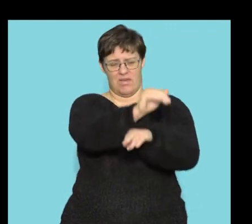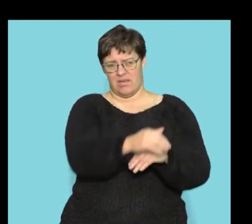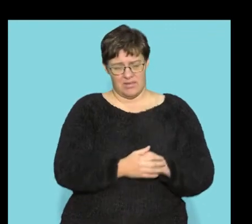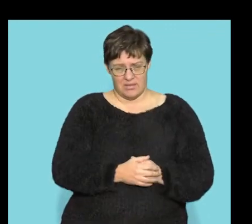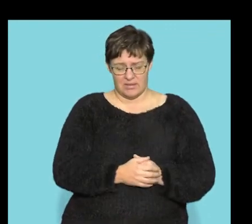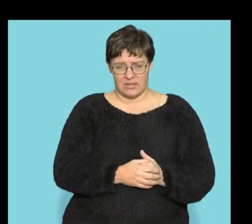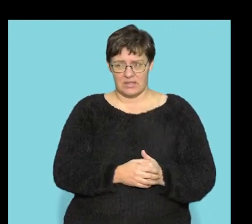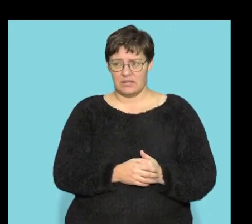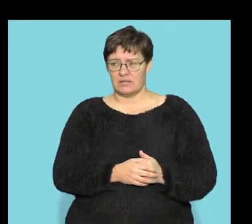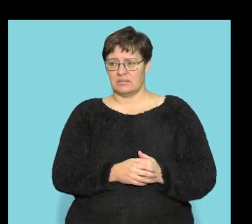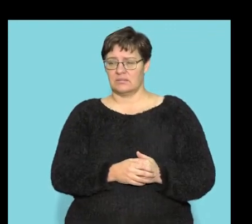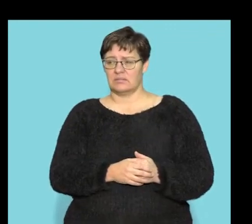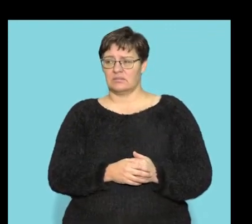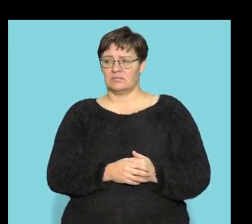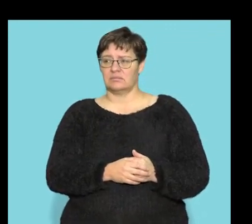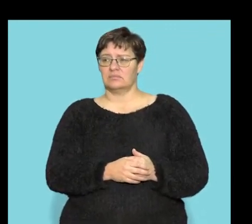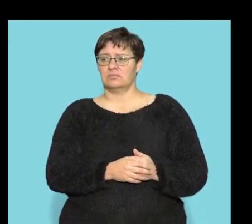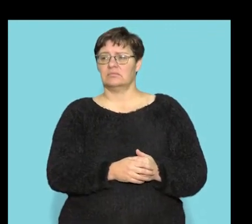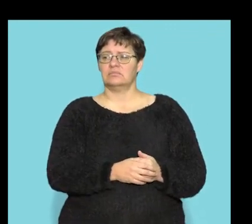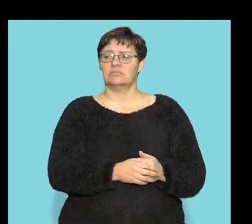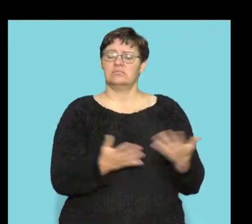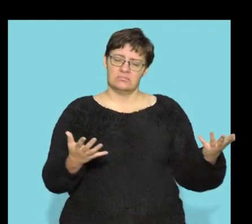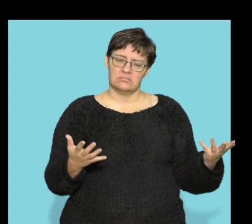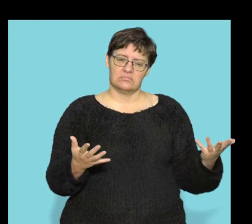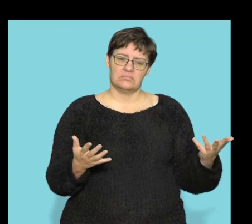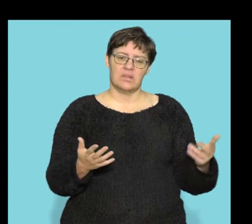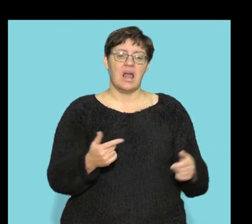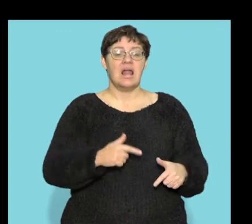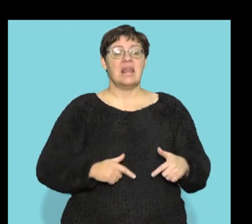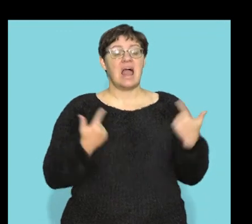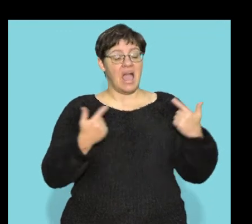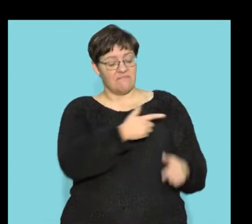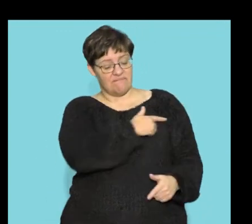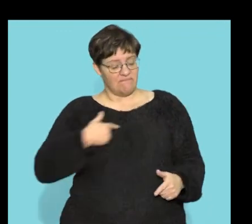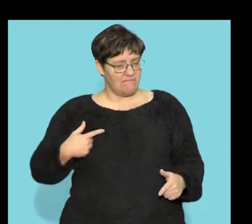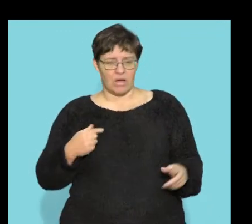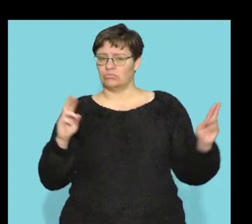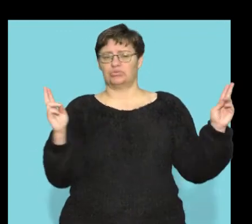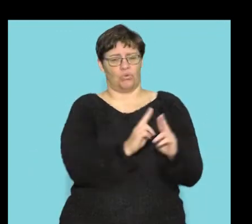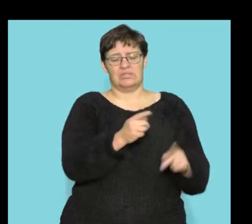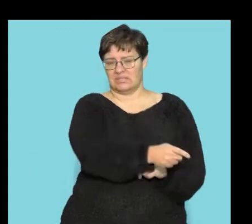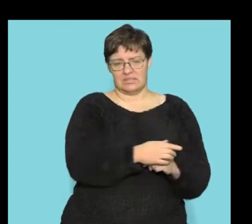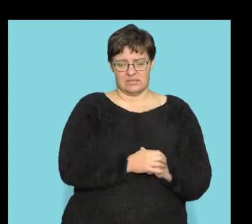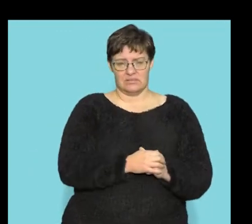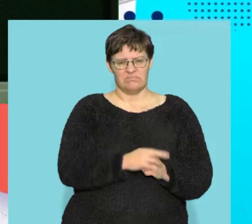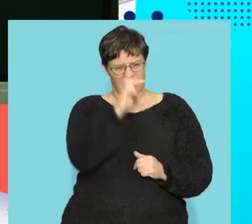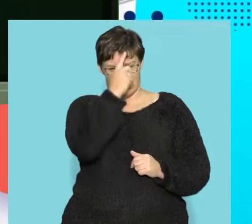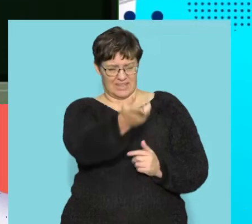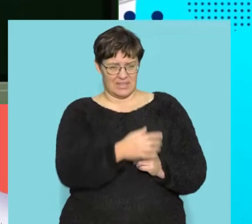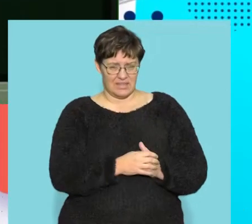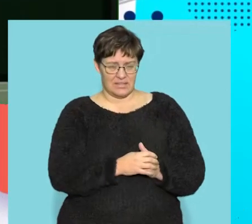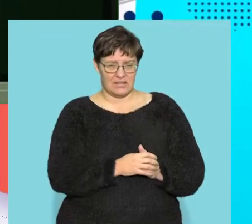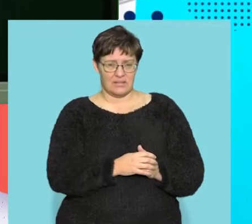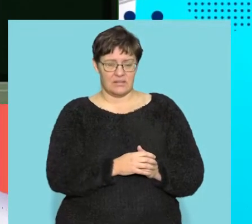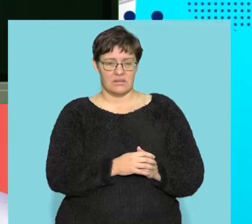right? And it has a relatively short lifespan. That's true. Think about it.